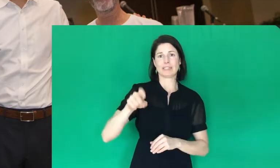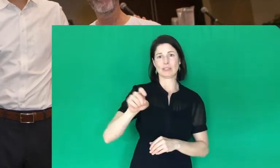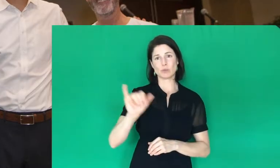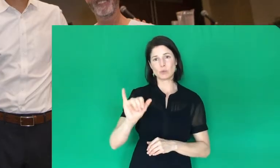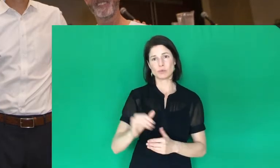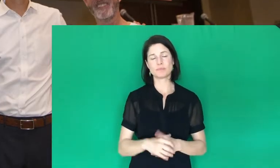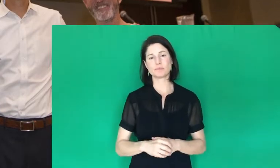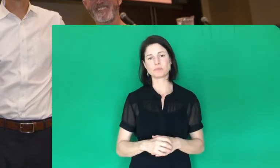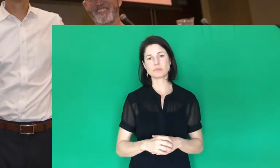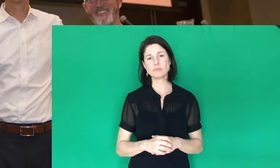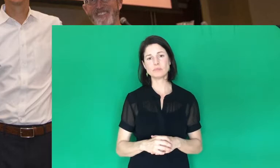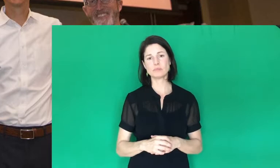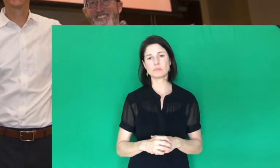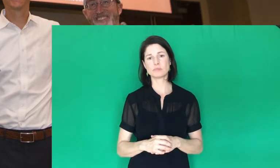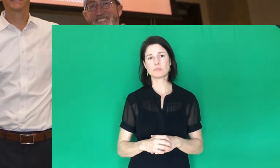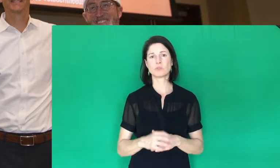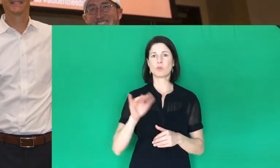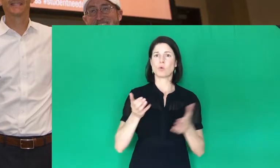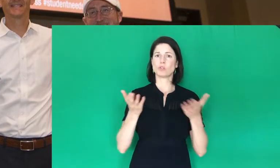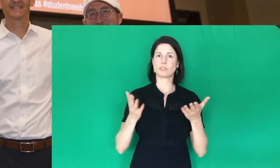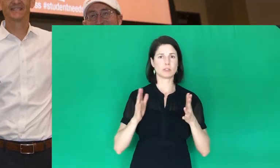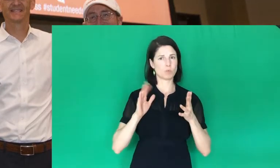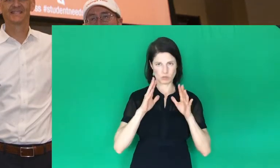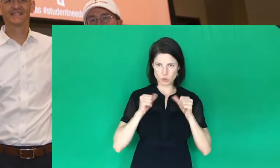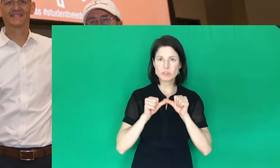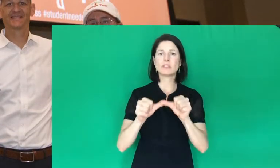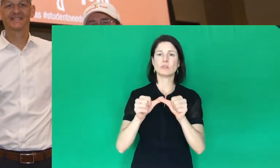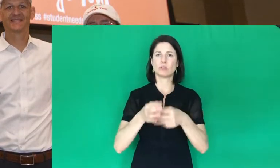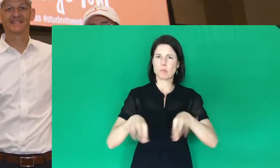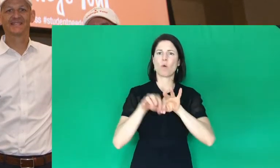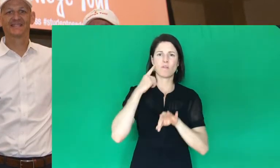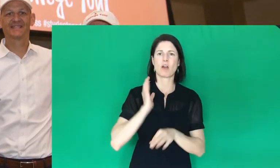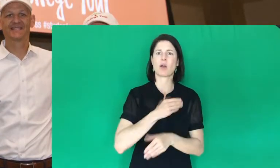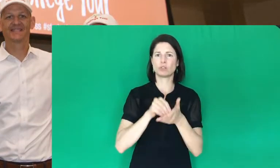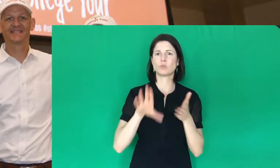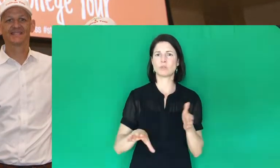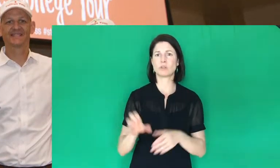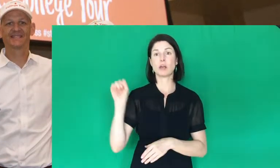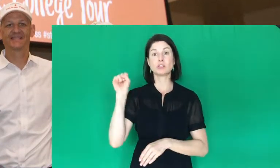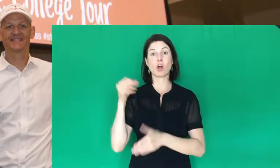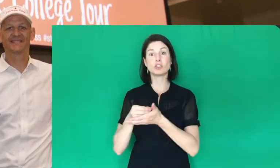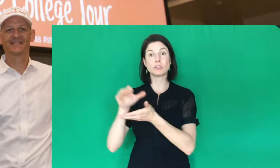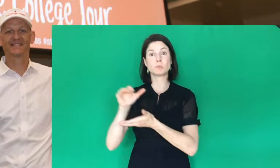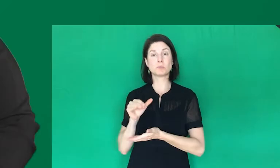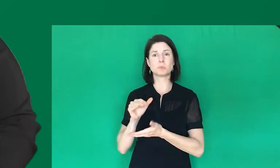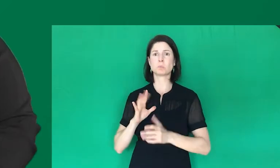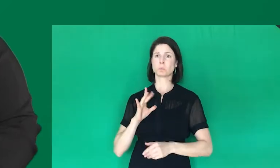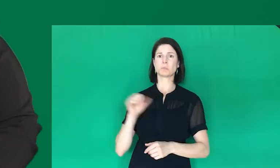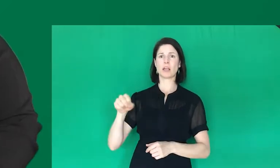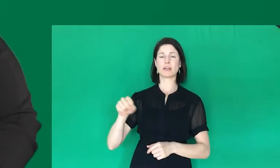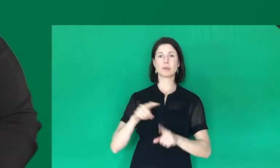So we are committed to keeping these services open because they are vital to our students. Scholarships are wonderful, yes, but it's